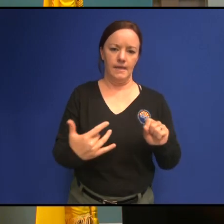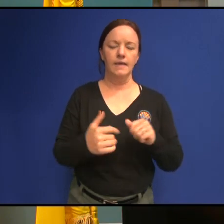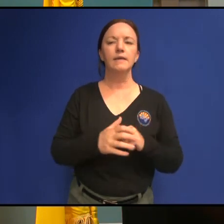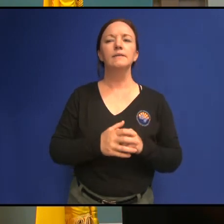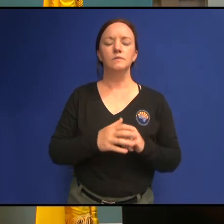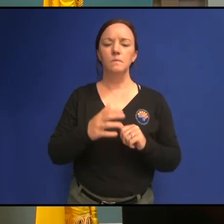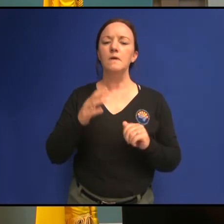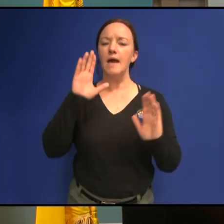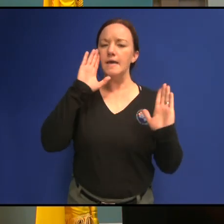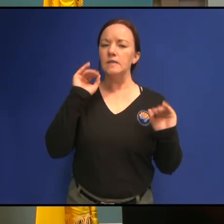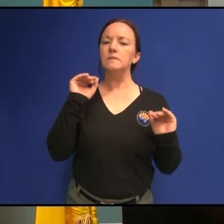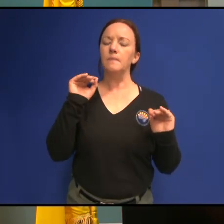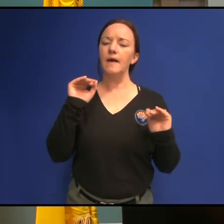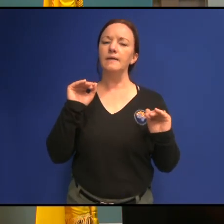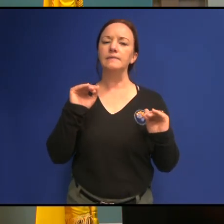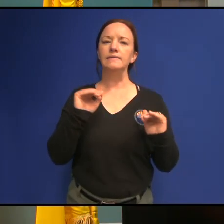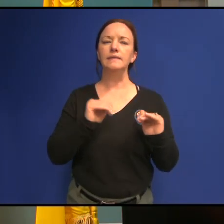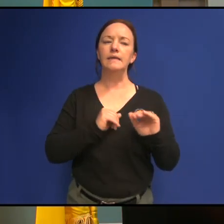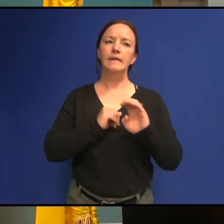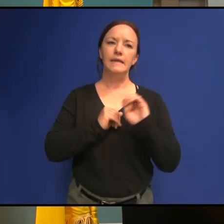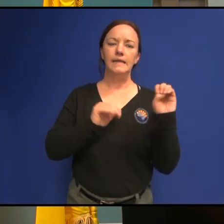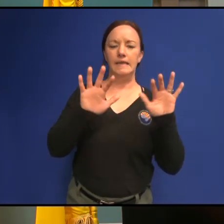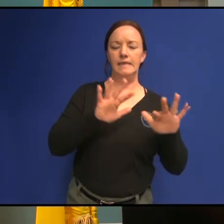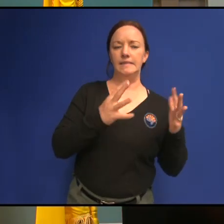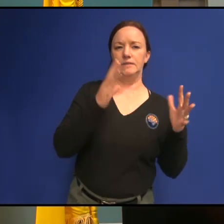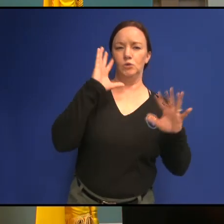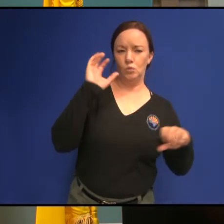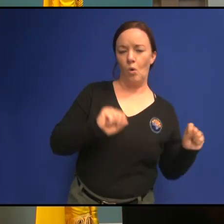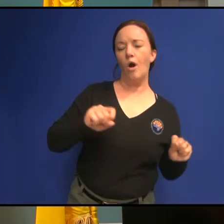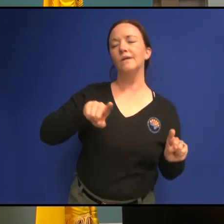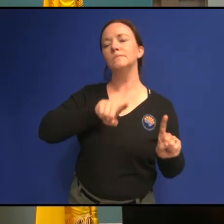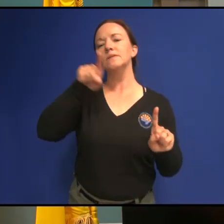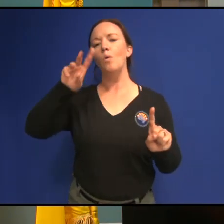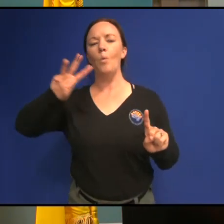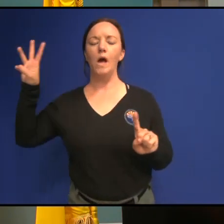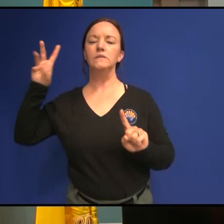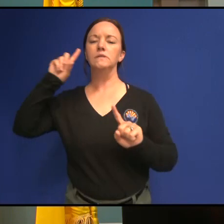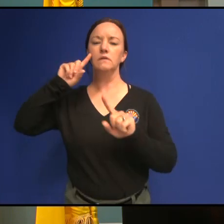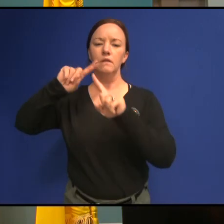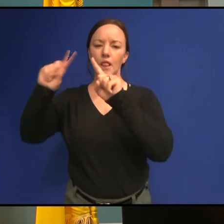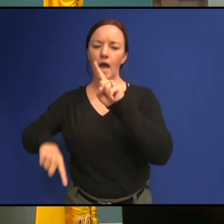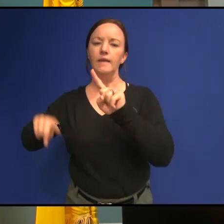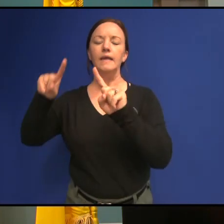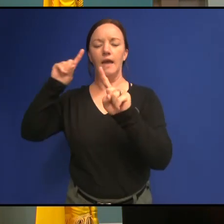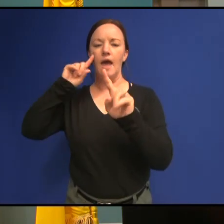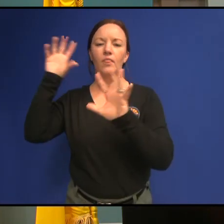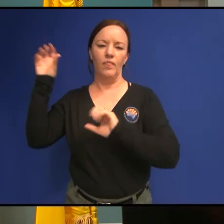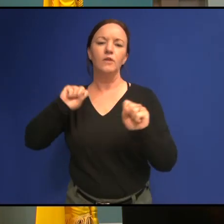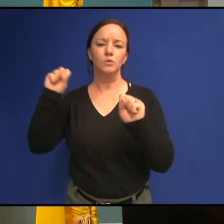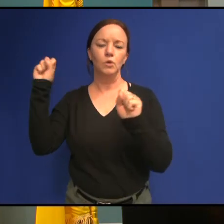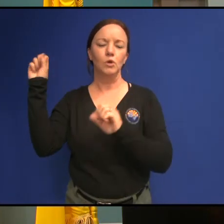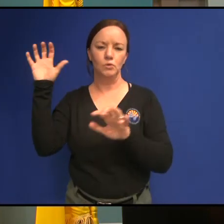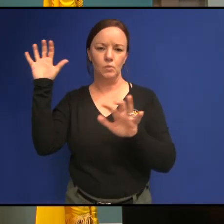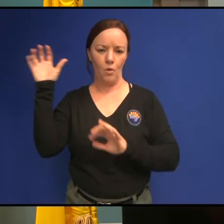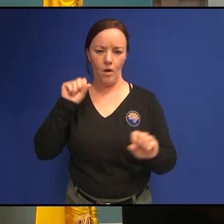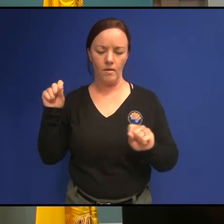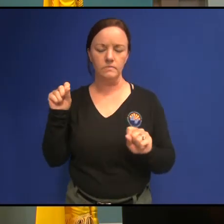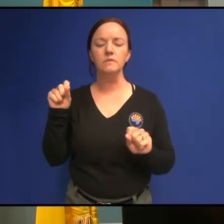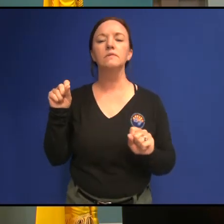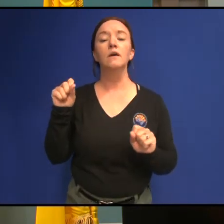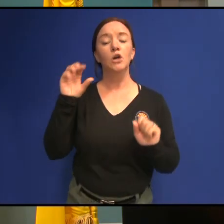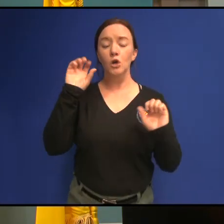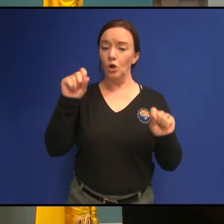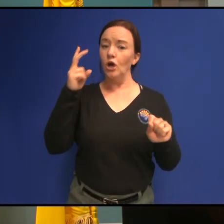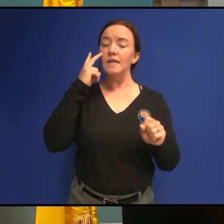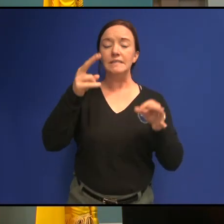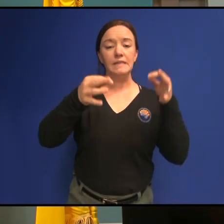general thunderstorms mainly to our west. So we do have to watch out today. We could see some hail, some strong outflow winds. So we could see